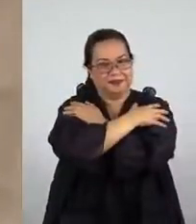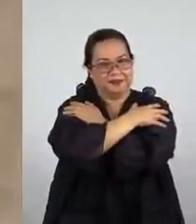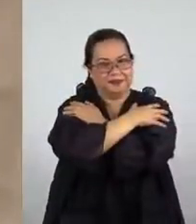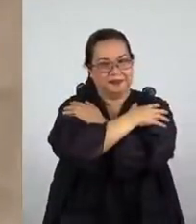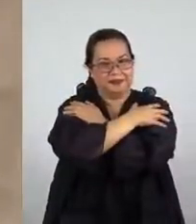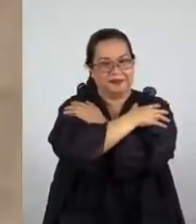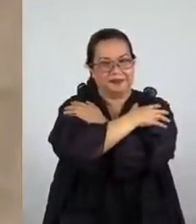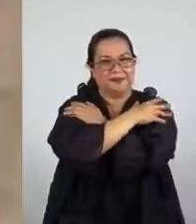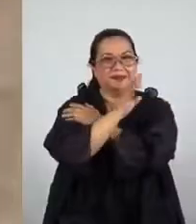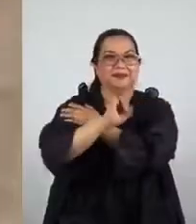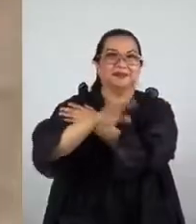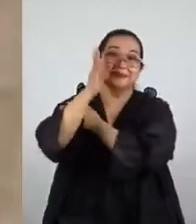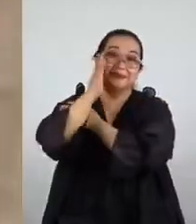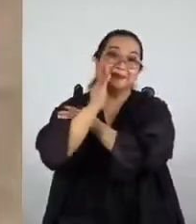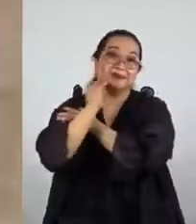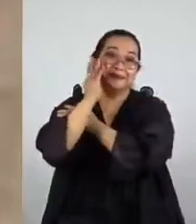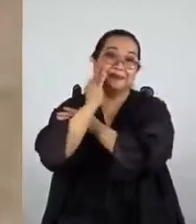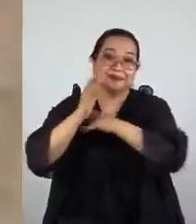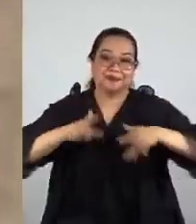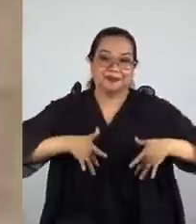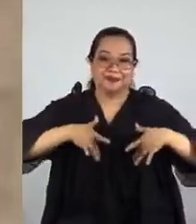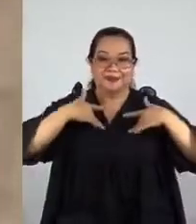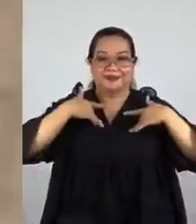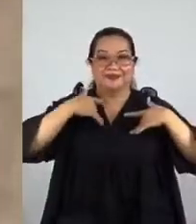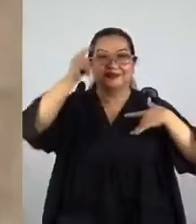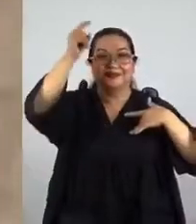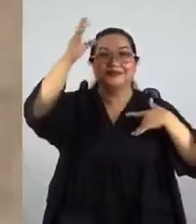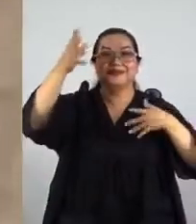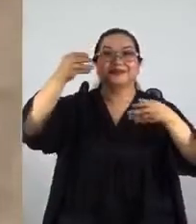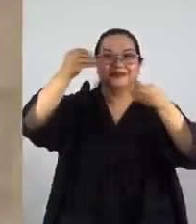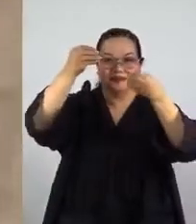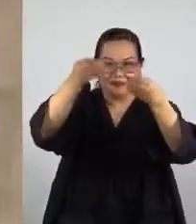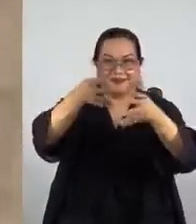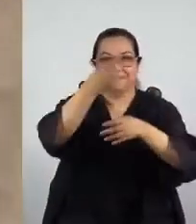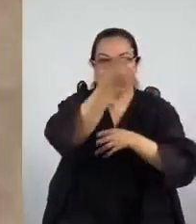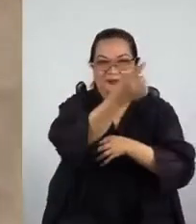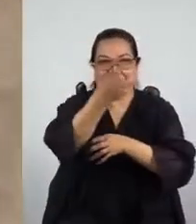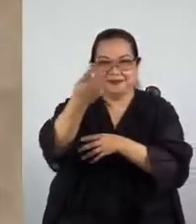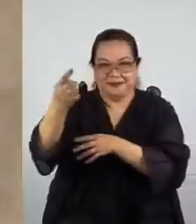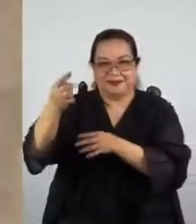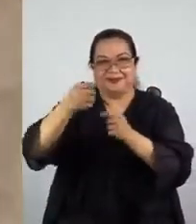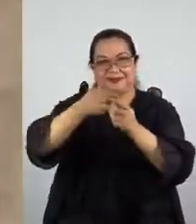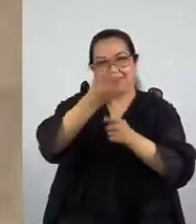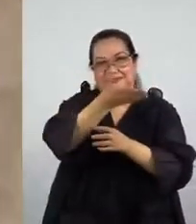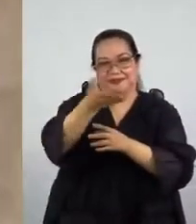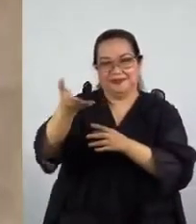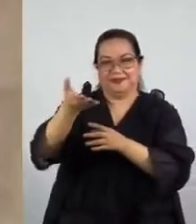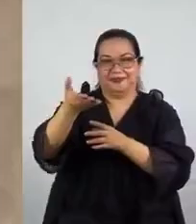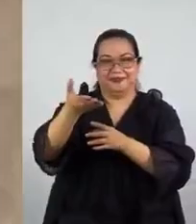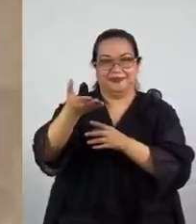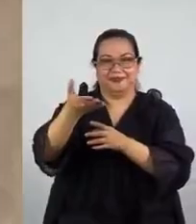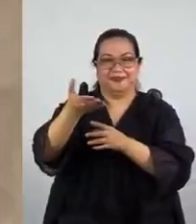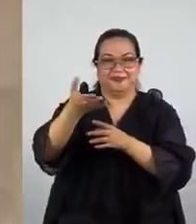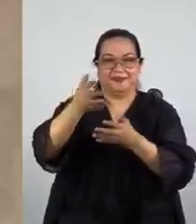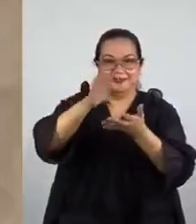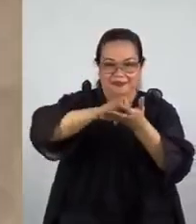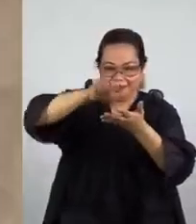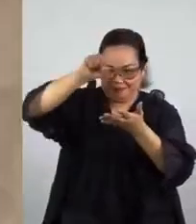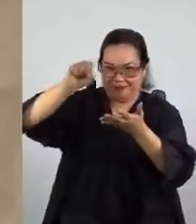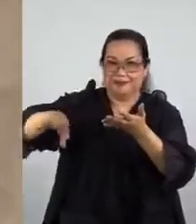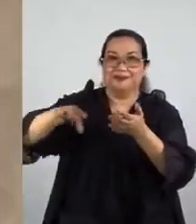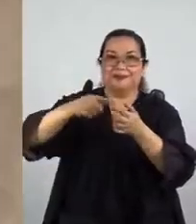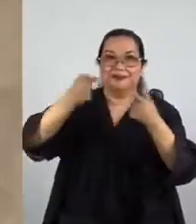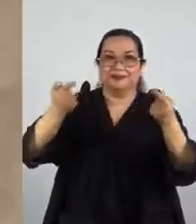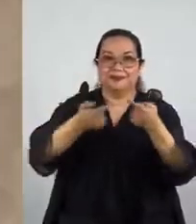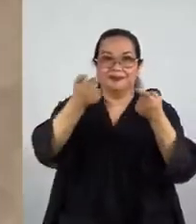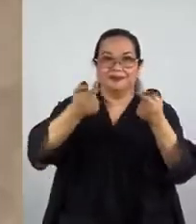and ran the race that God has ordained for them. They eliminated encumbrances that